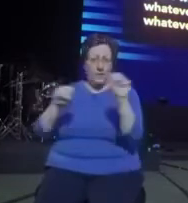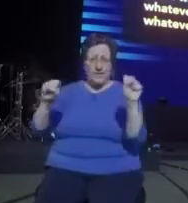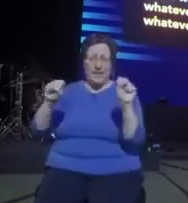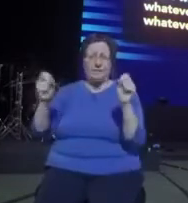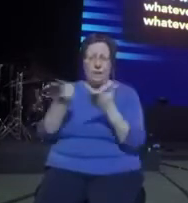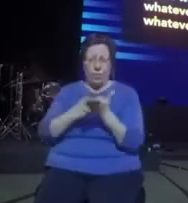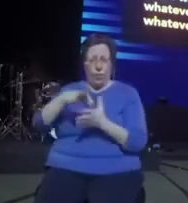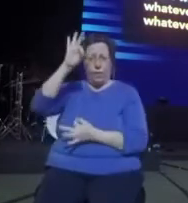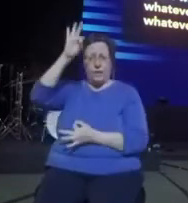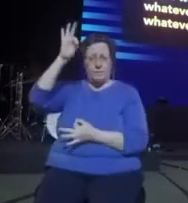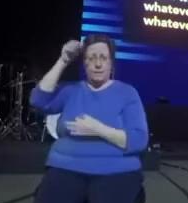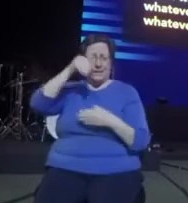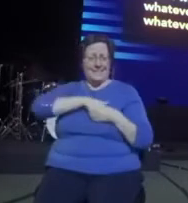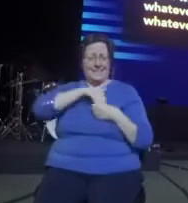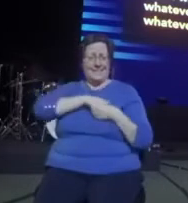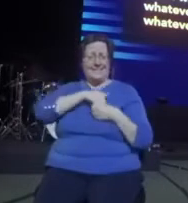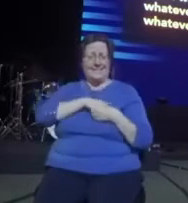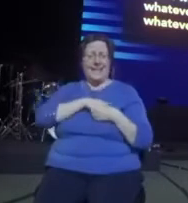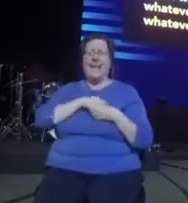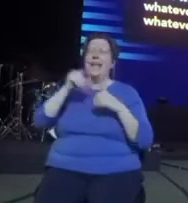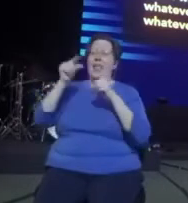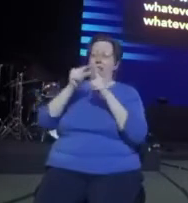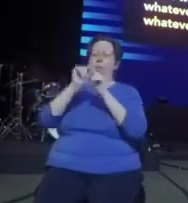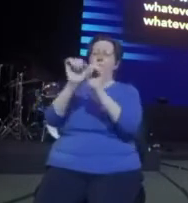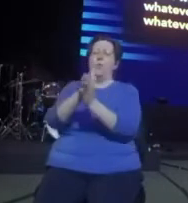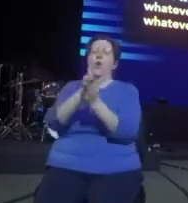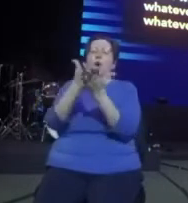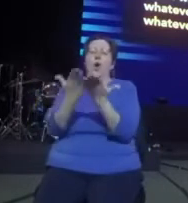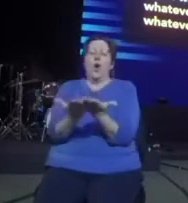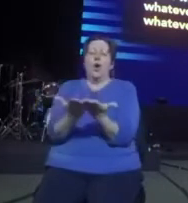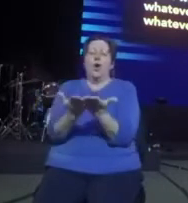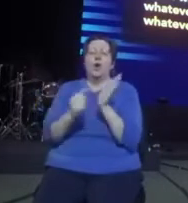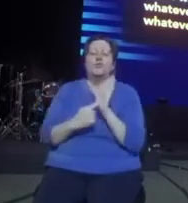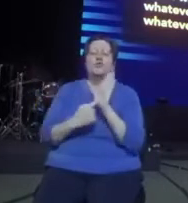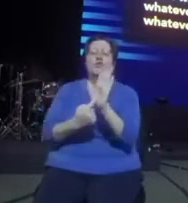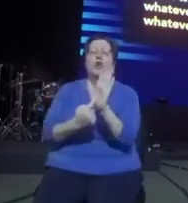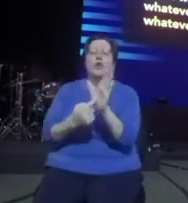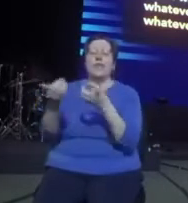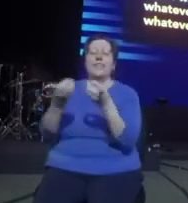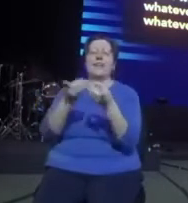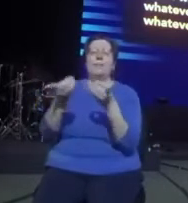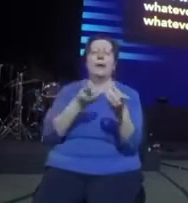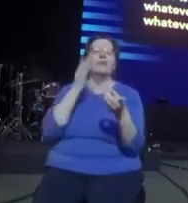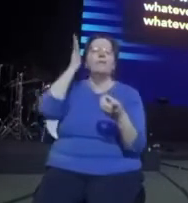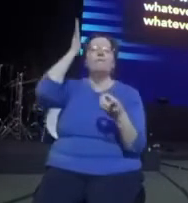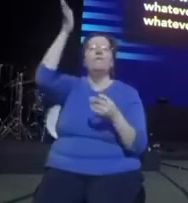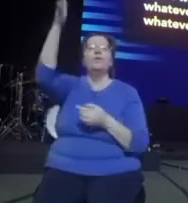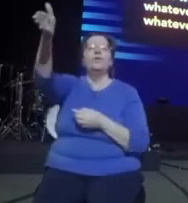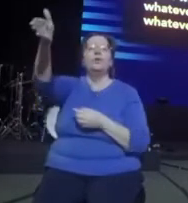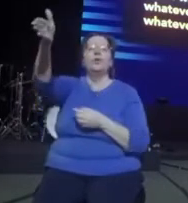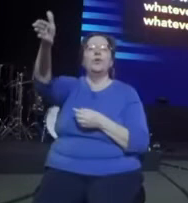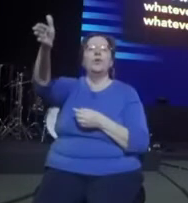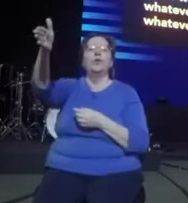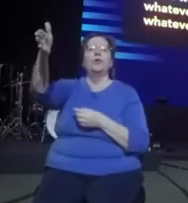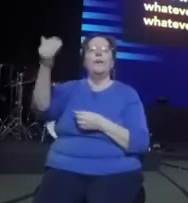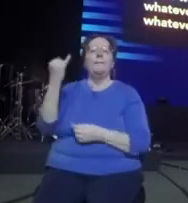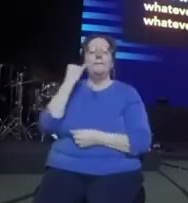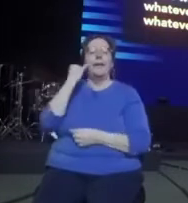his word is the map to the future. And if I